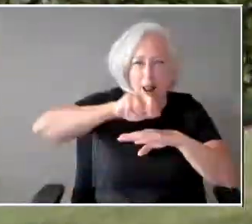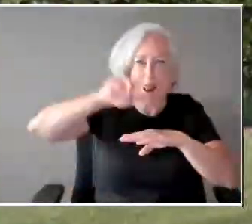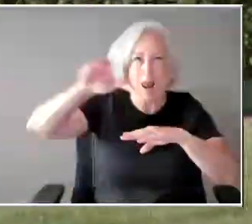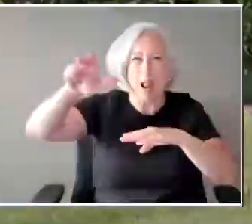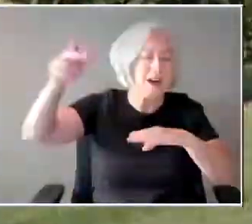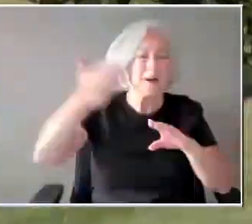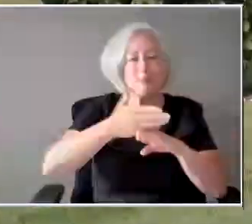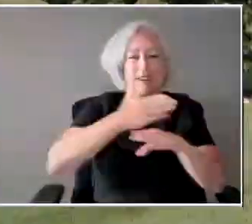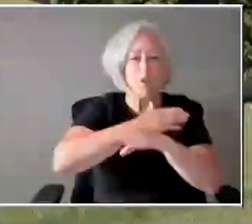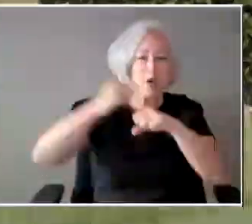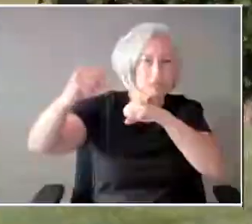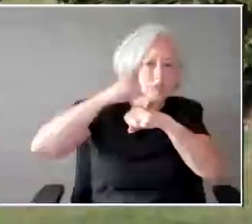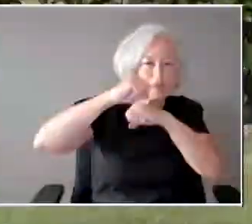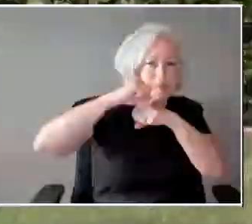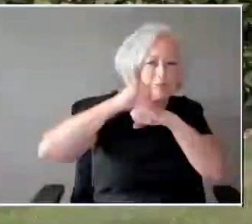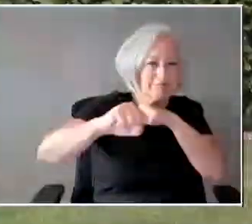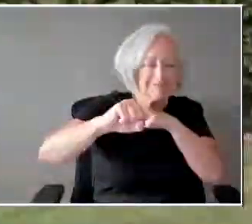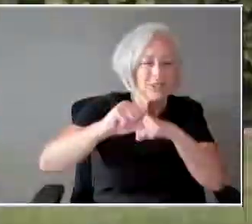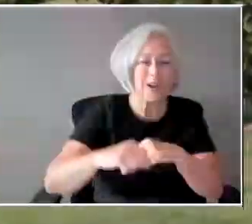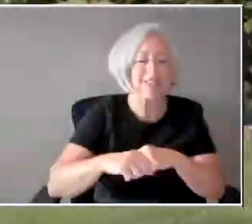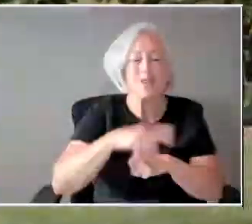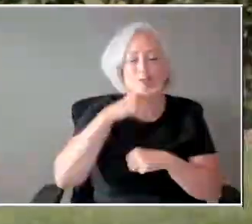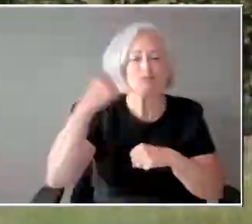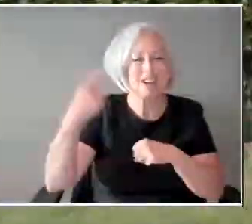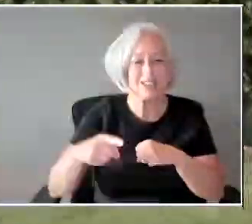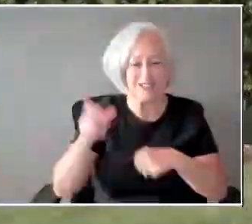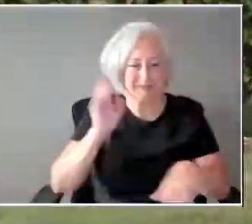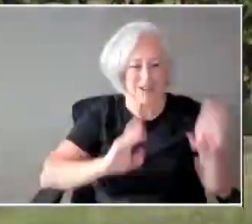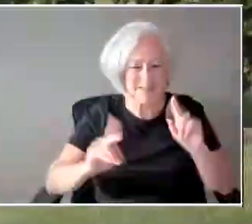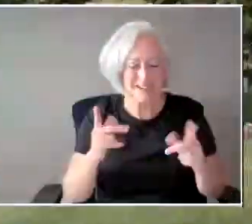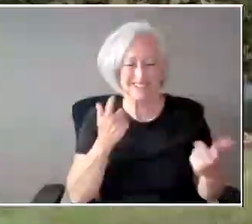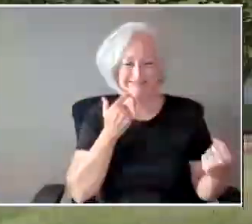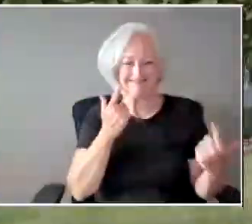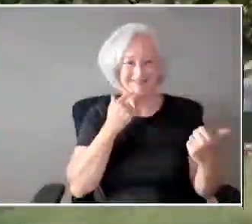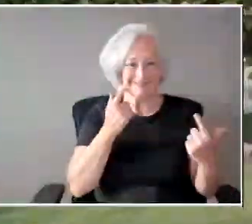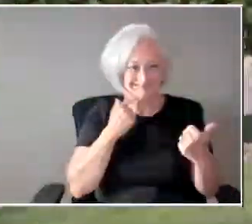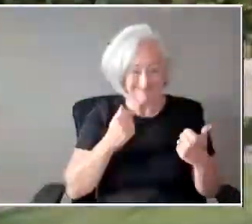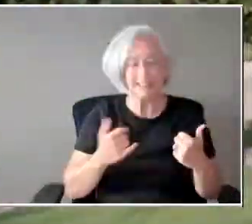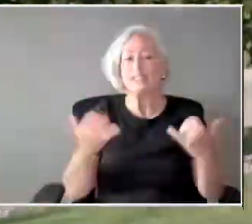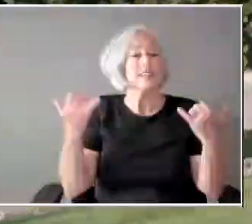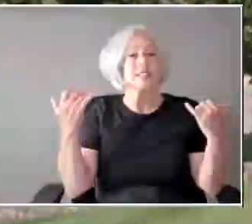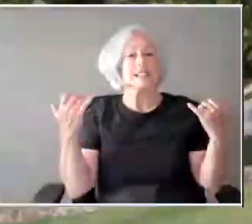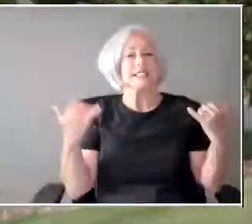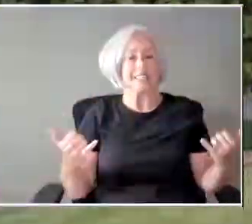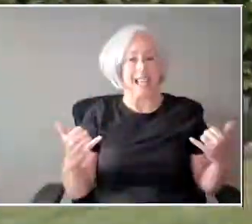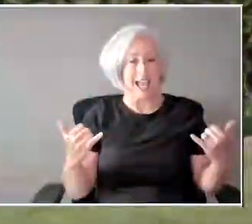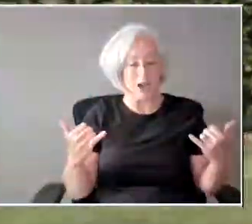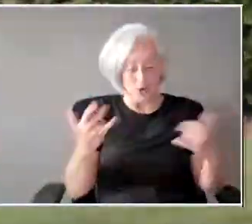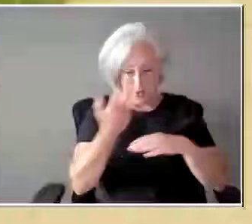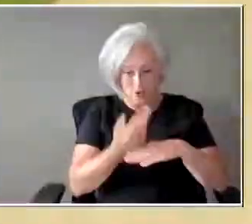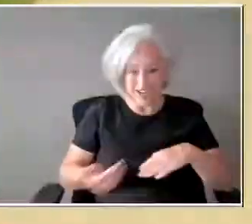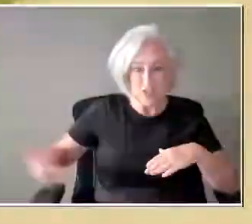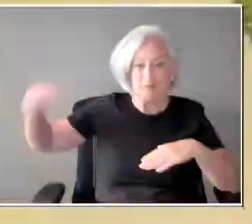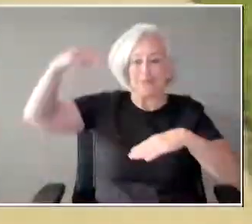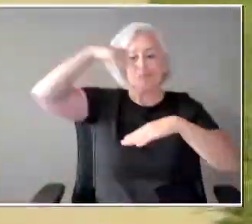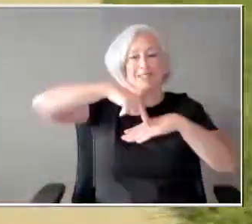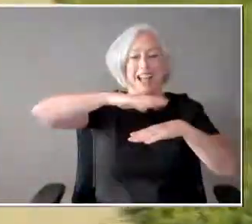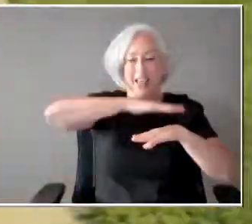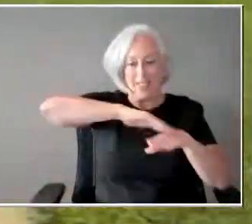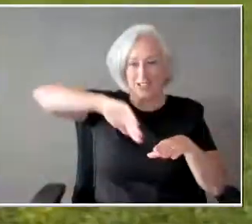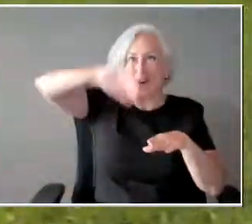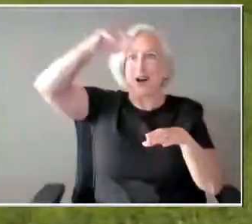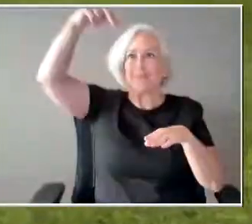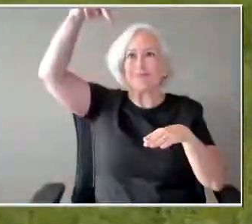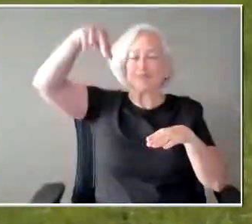made it so much harder by using all the outdoor Yeah, elements. once you get to the top, I need you to bounce with your arms in the Yes, air, okay? do it, do it. Yeah, full